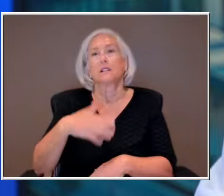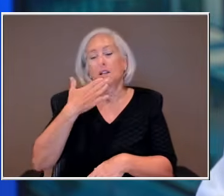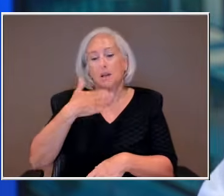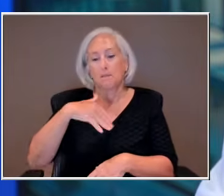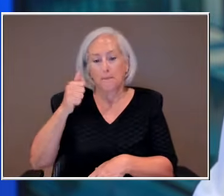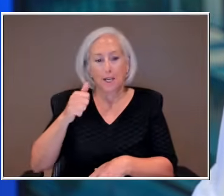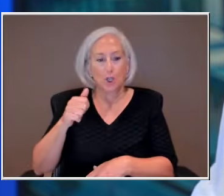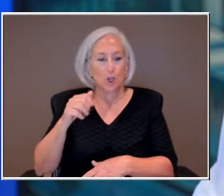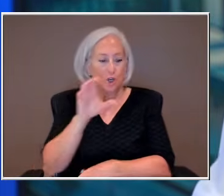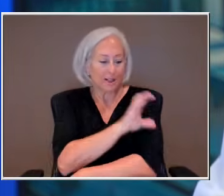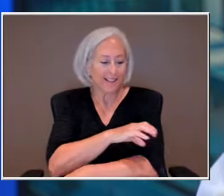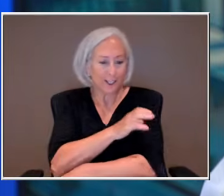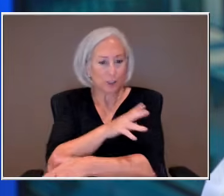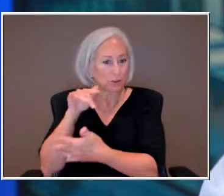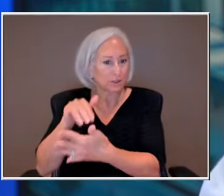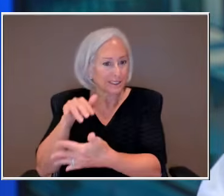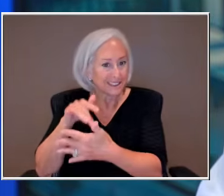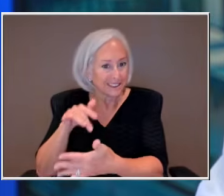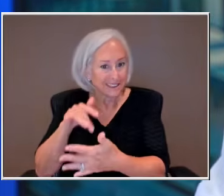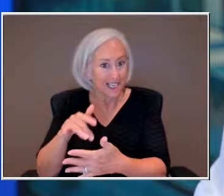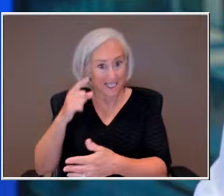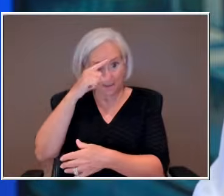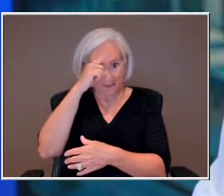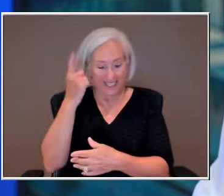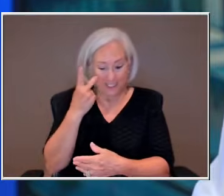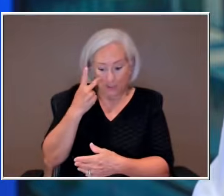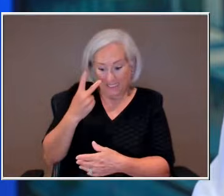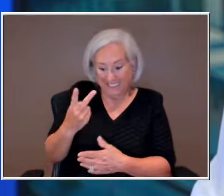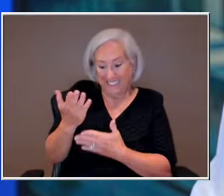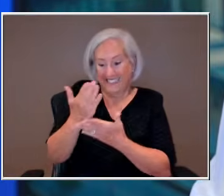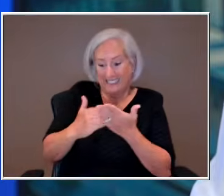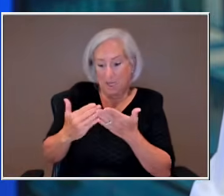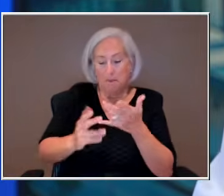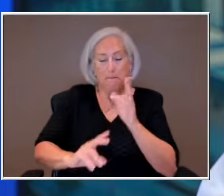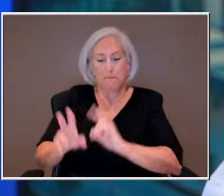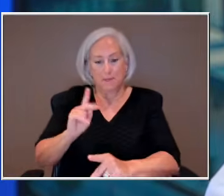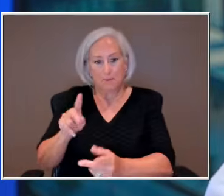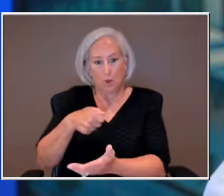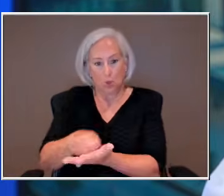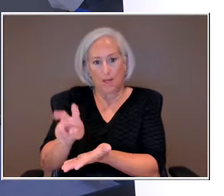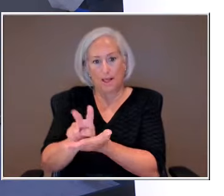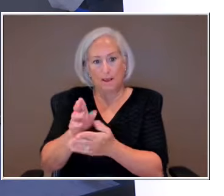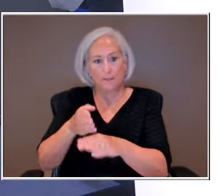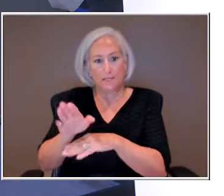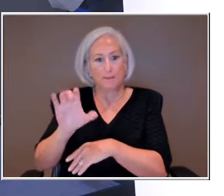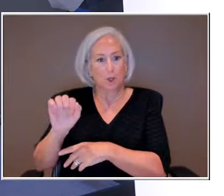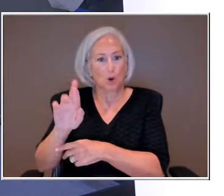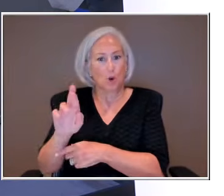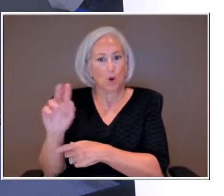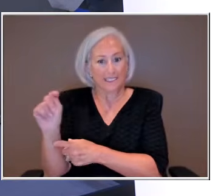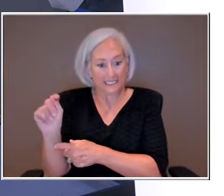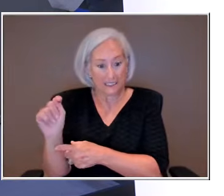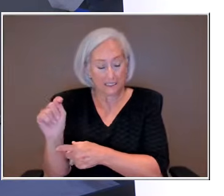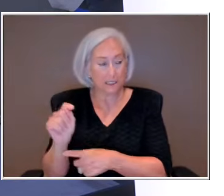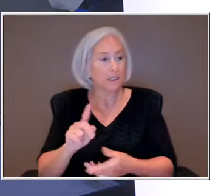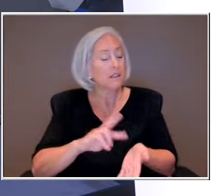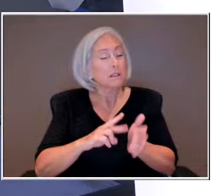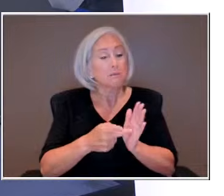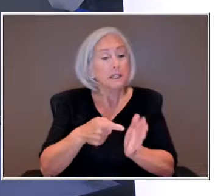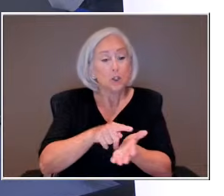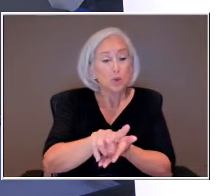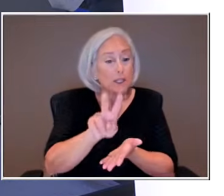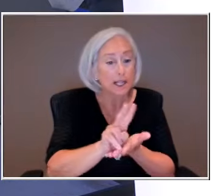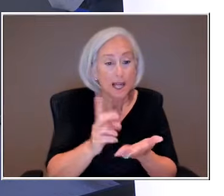exactly because of this reason that we still see some patients relapsing after CAR-T. So someone relapses, but then Dr. Abdallah,